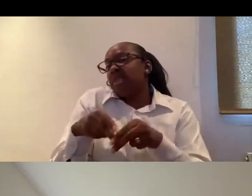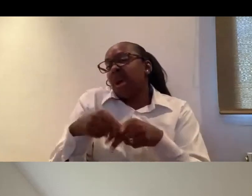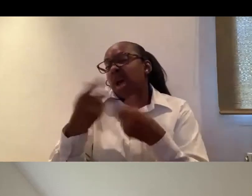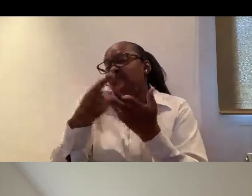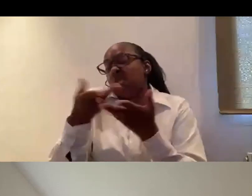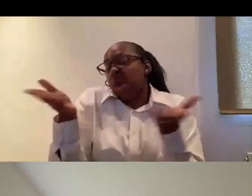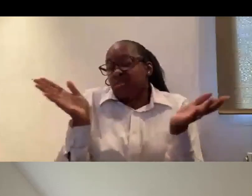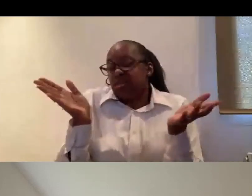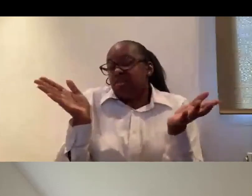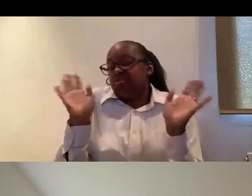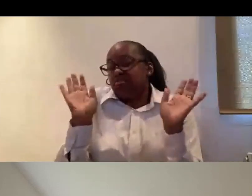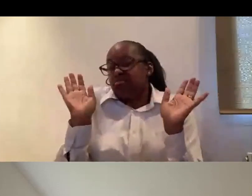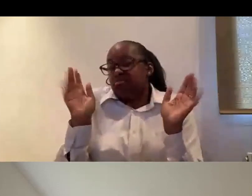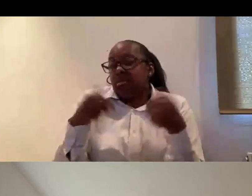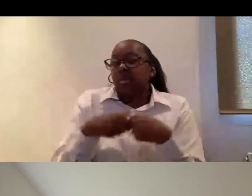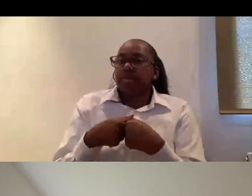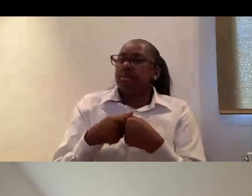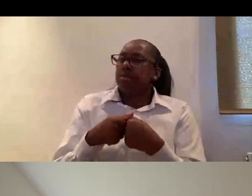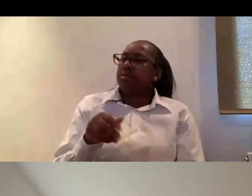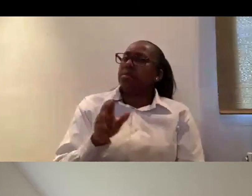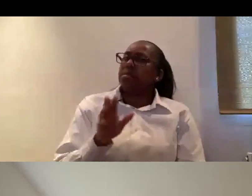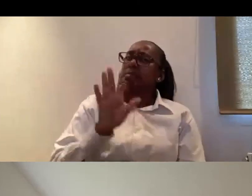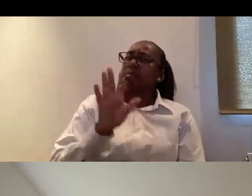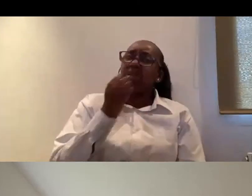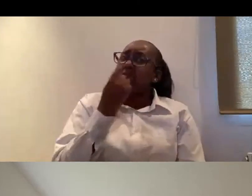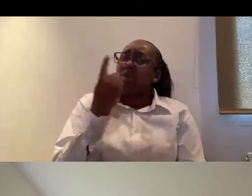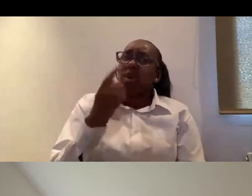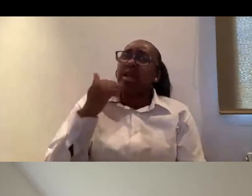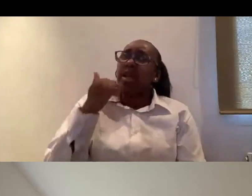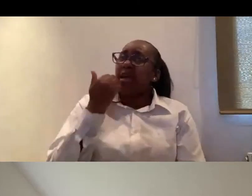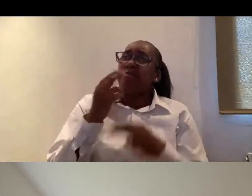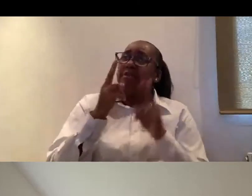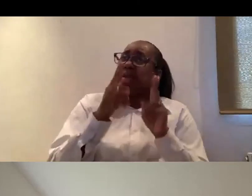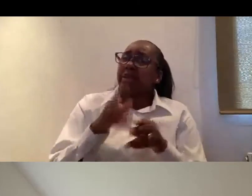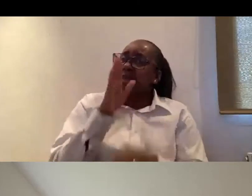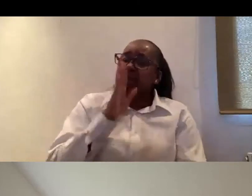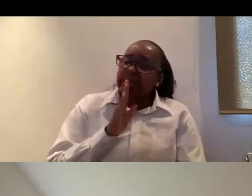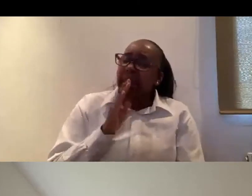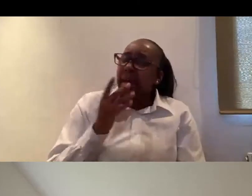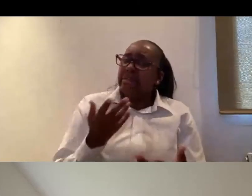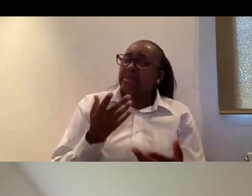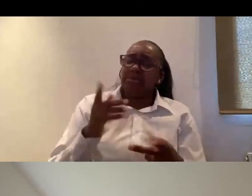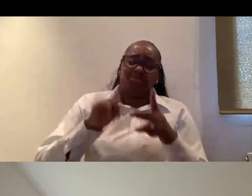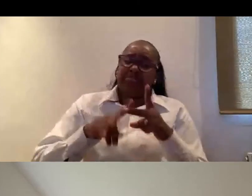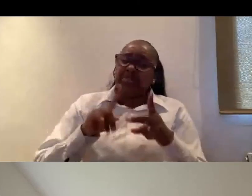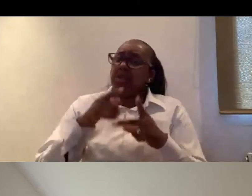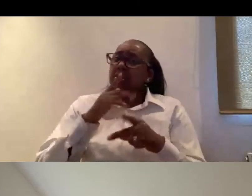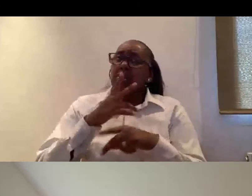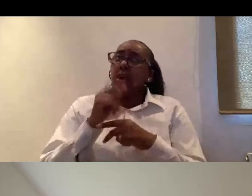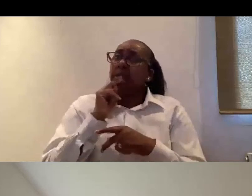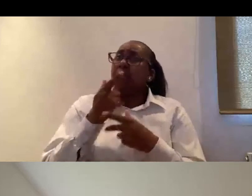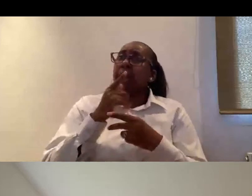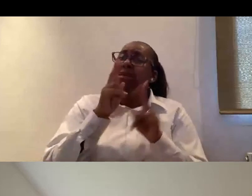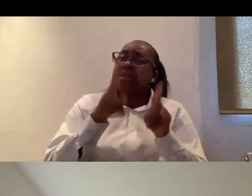else anyway. So number one, every death is a tragedy, but two, it's not just about deaths, because there are